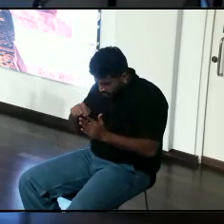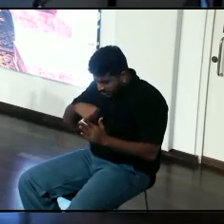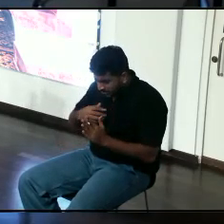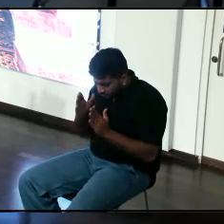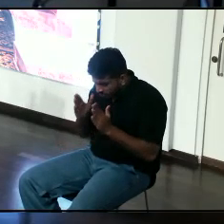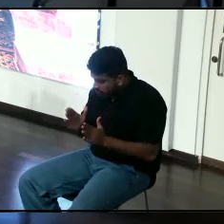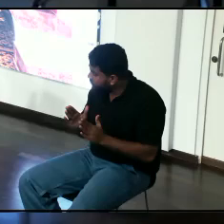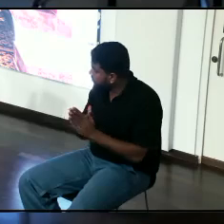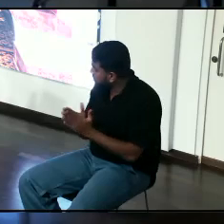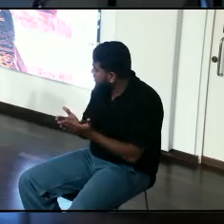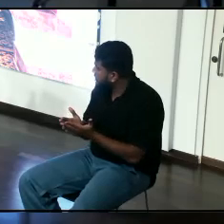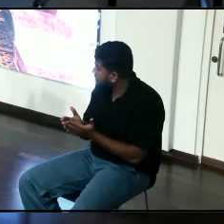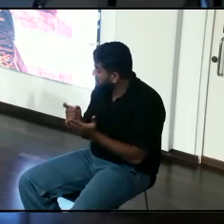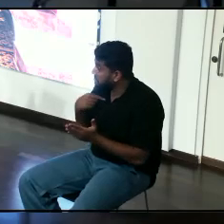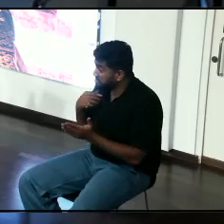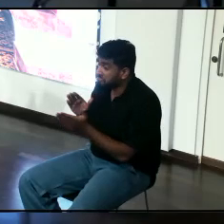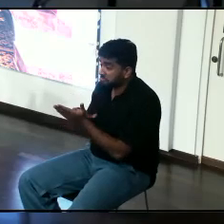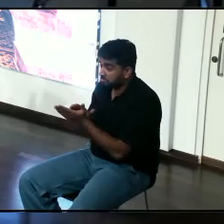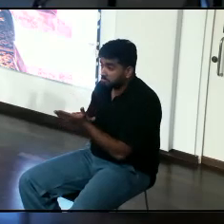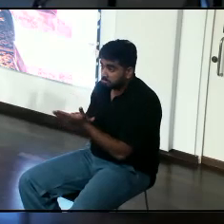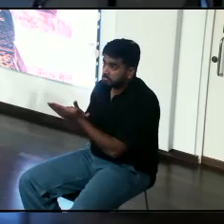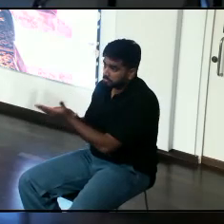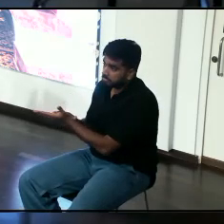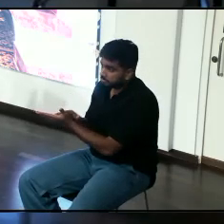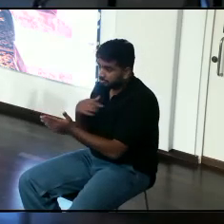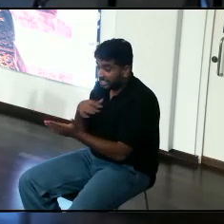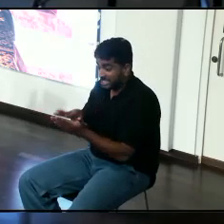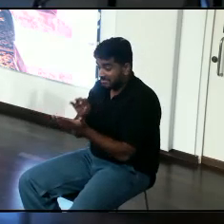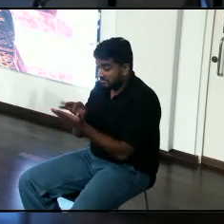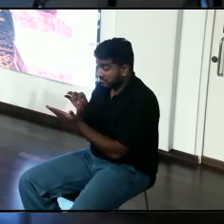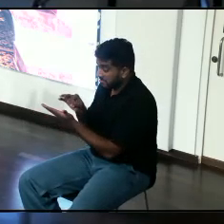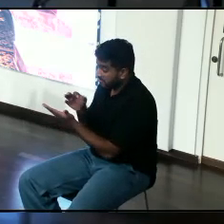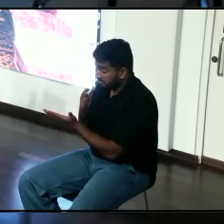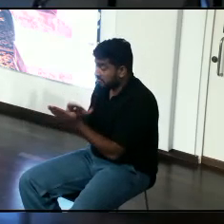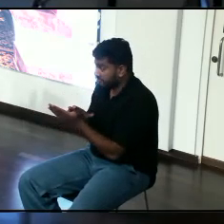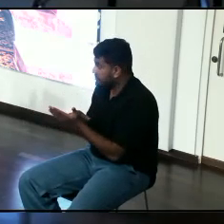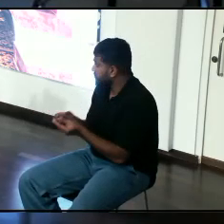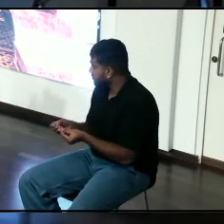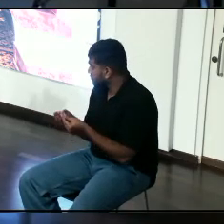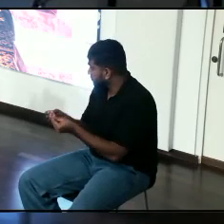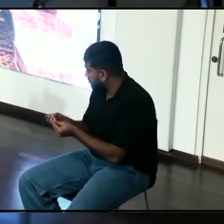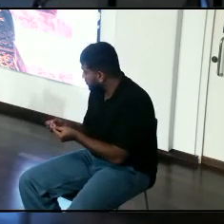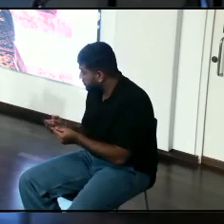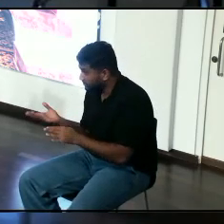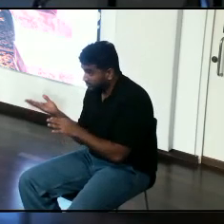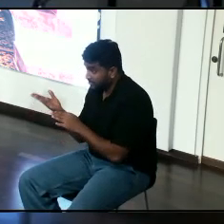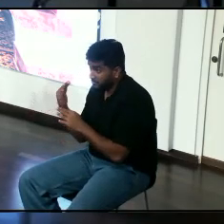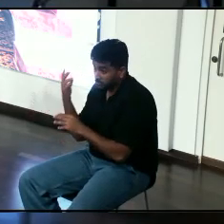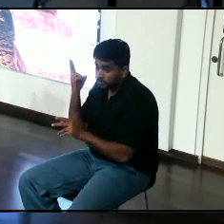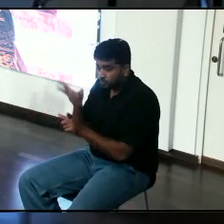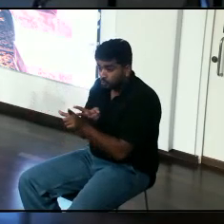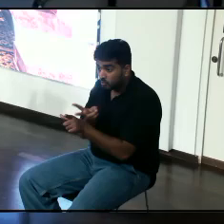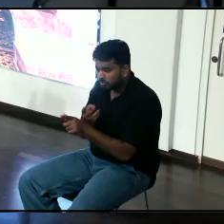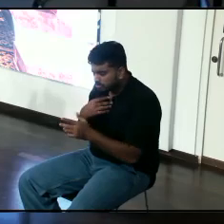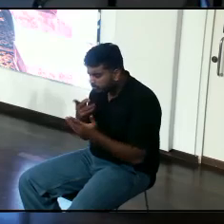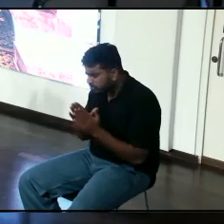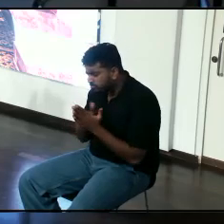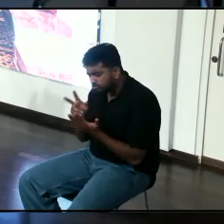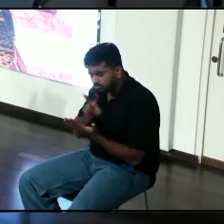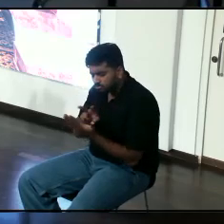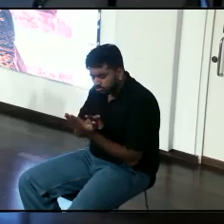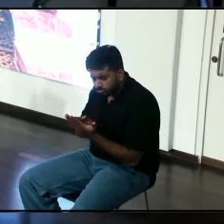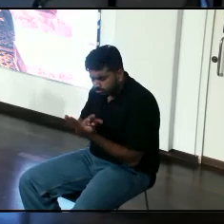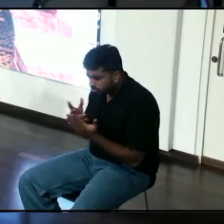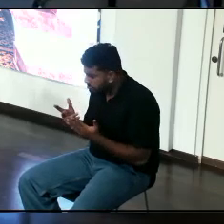I just want to commend that selection, and I've spent the last 2 days going through the book. It's